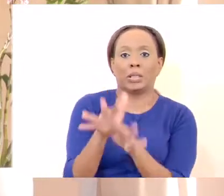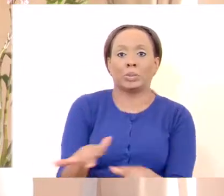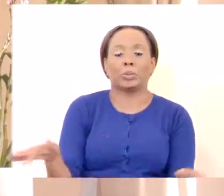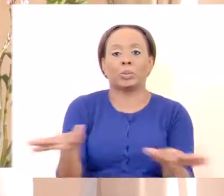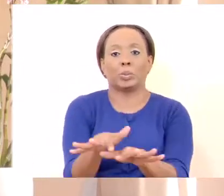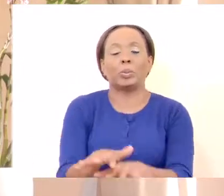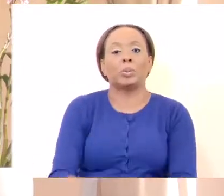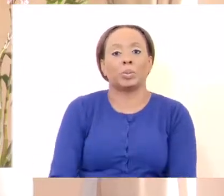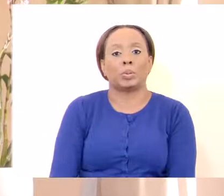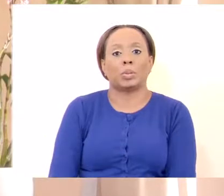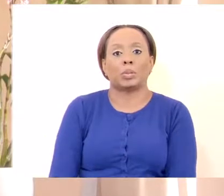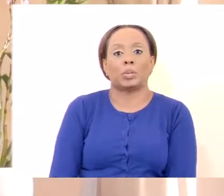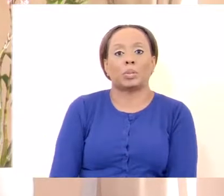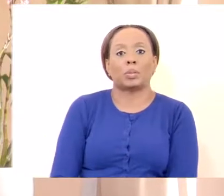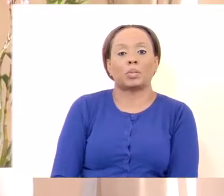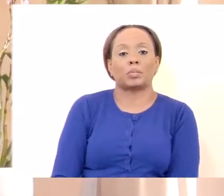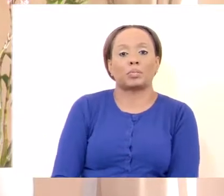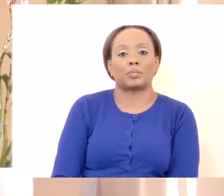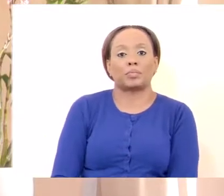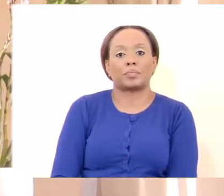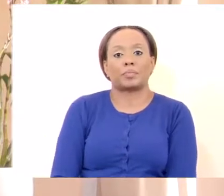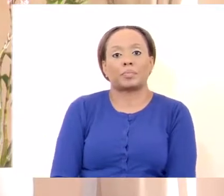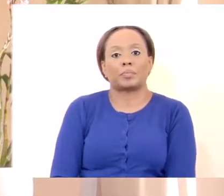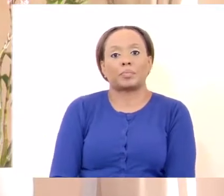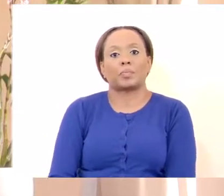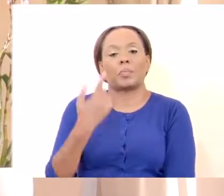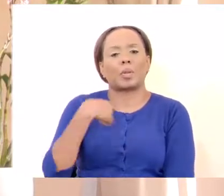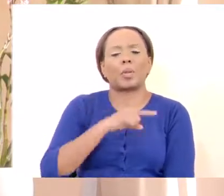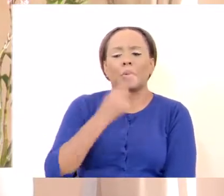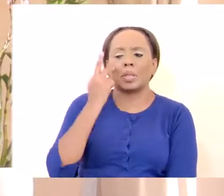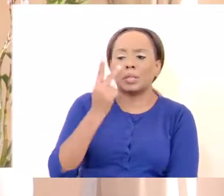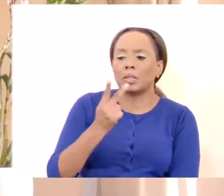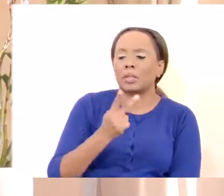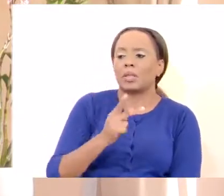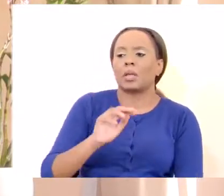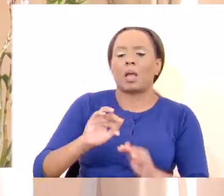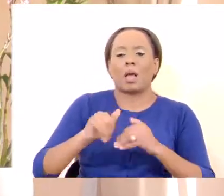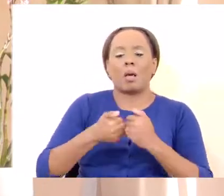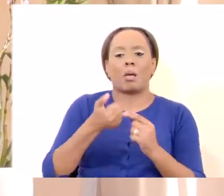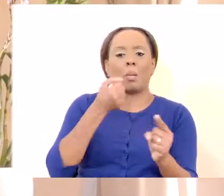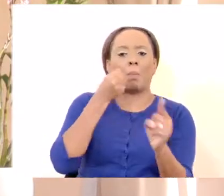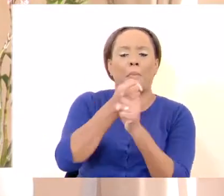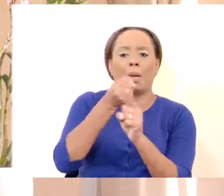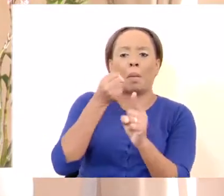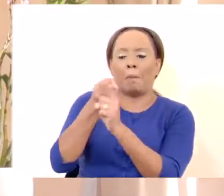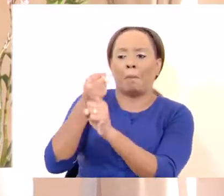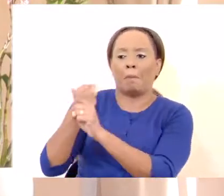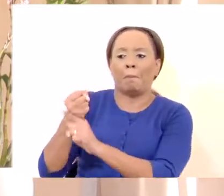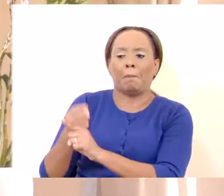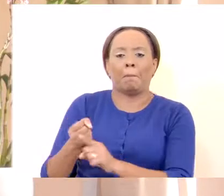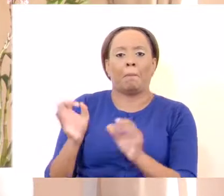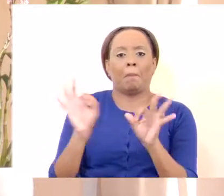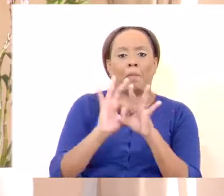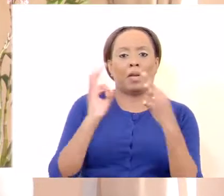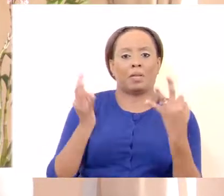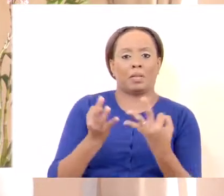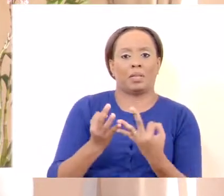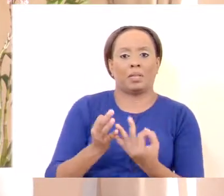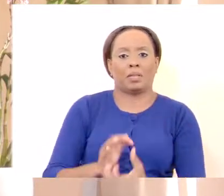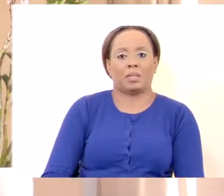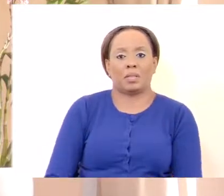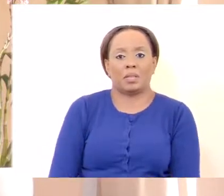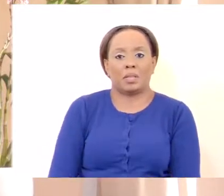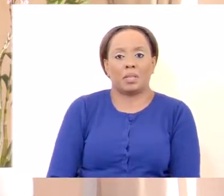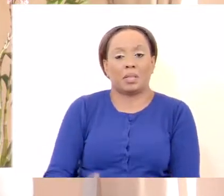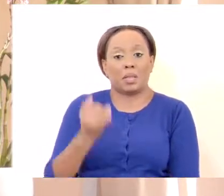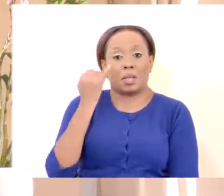that we were beginning to see the impact on families, and we are seeing this impact. So that if a person is at